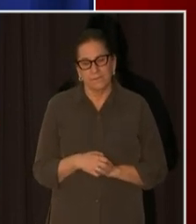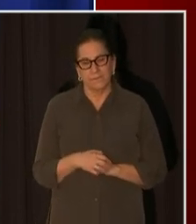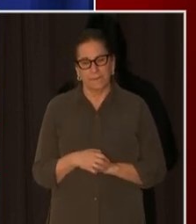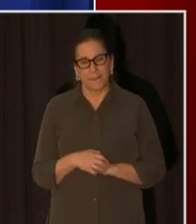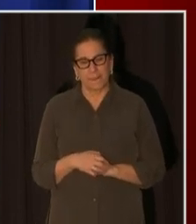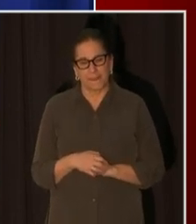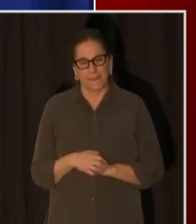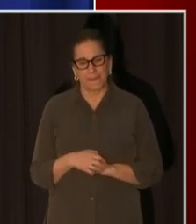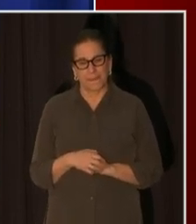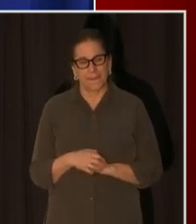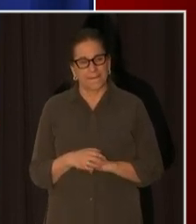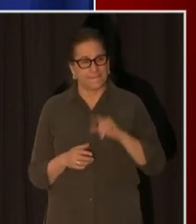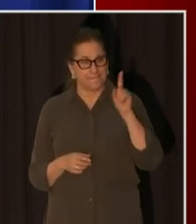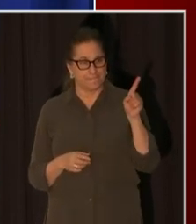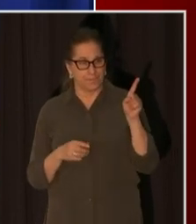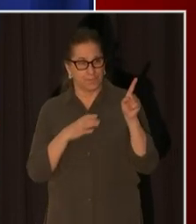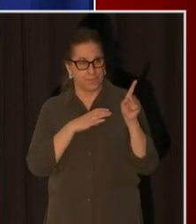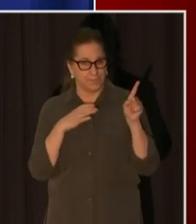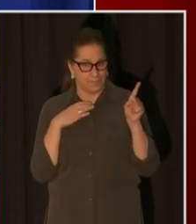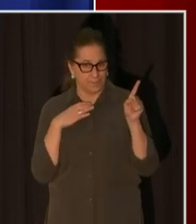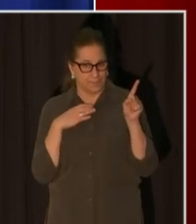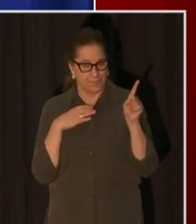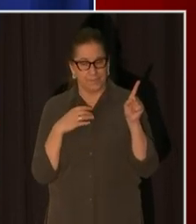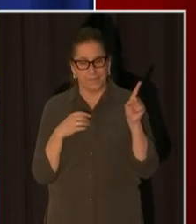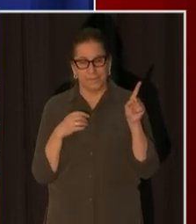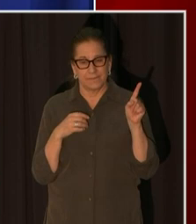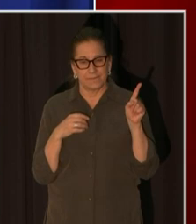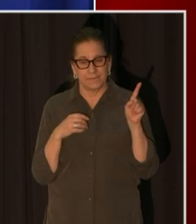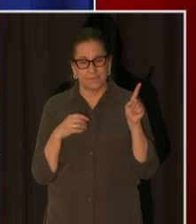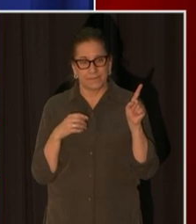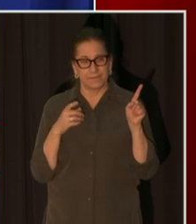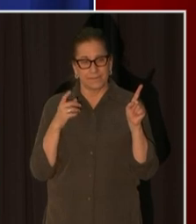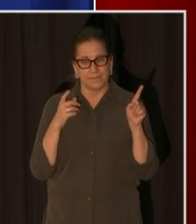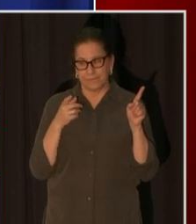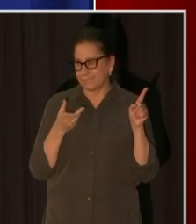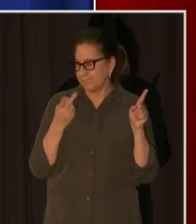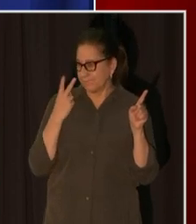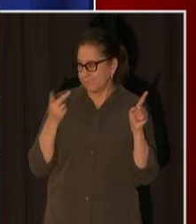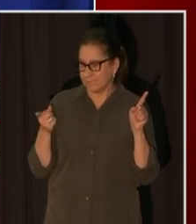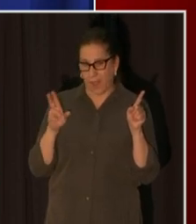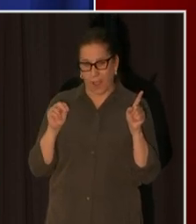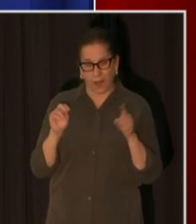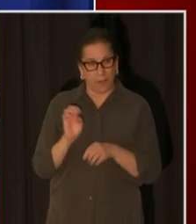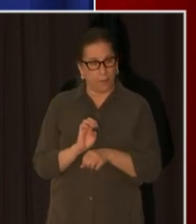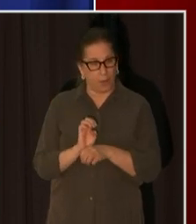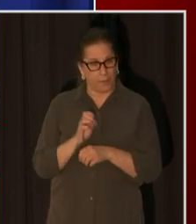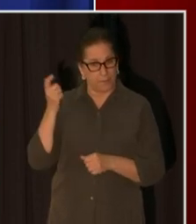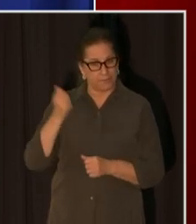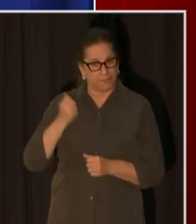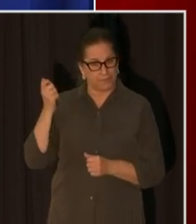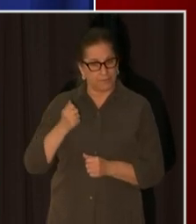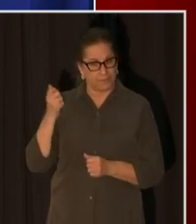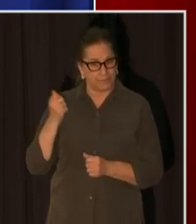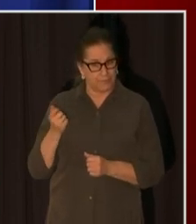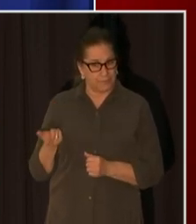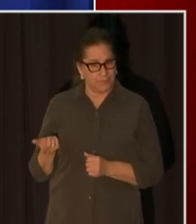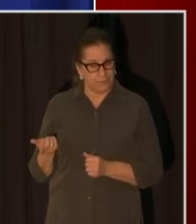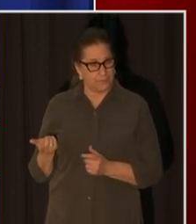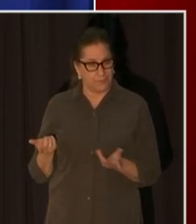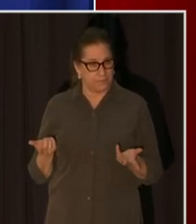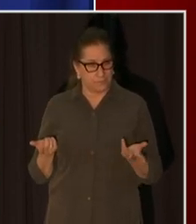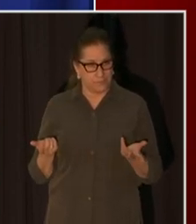million for the district in direct aid. But when you look up at the Hill, what do you think of as the next